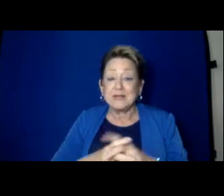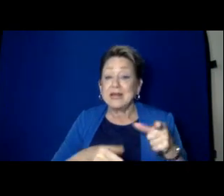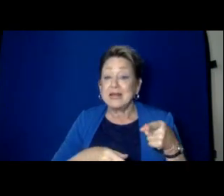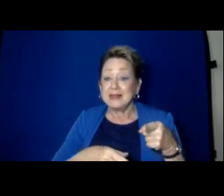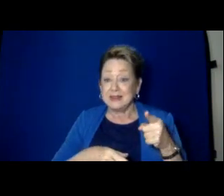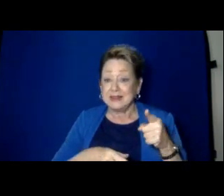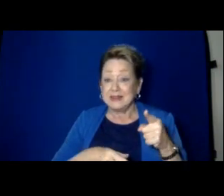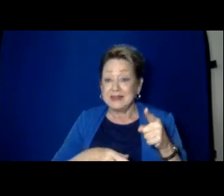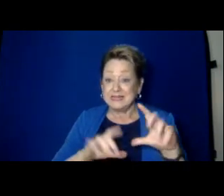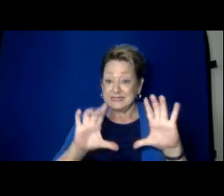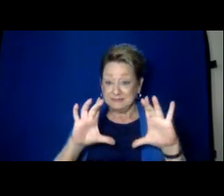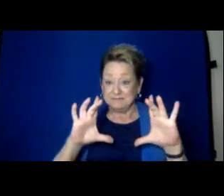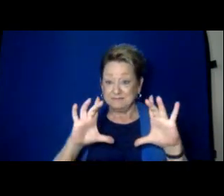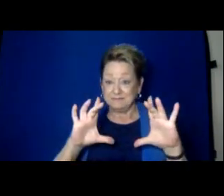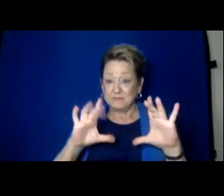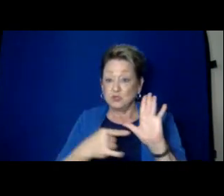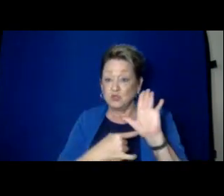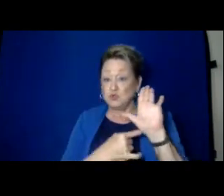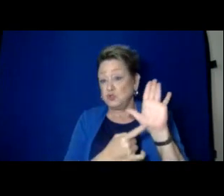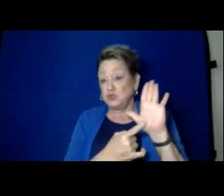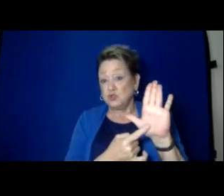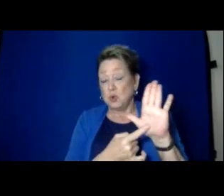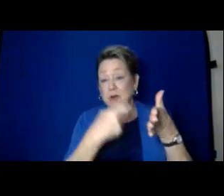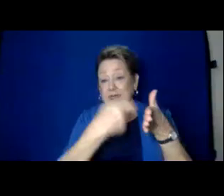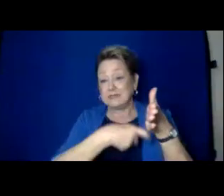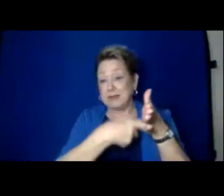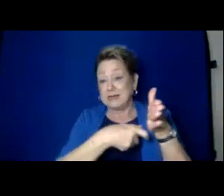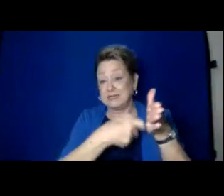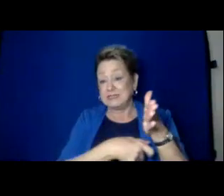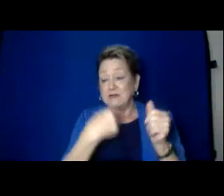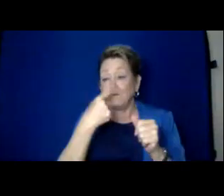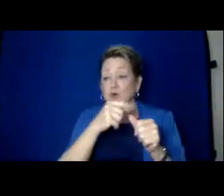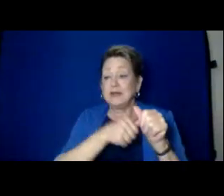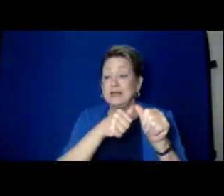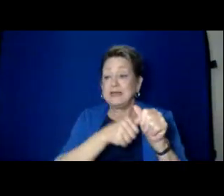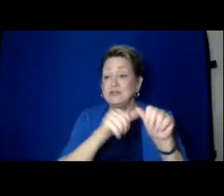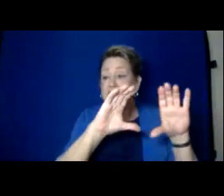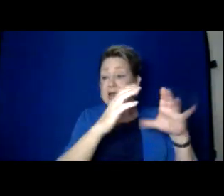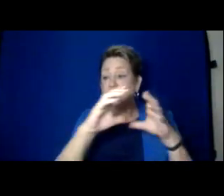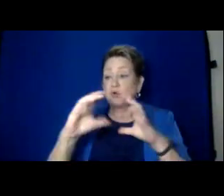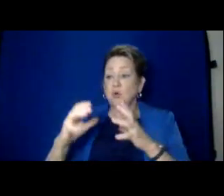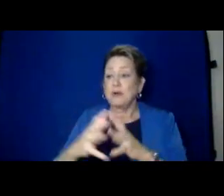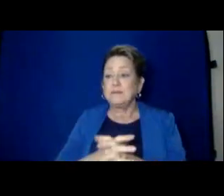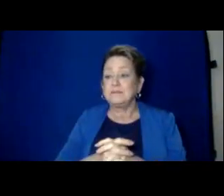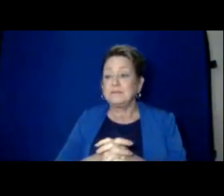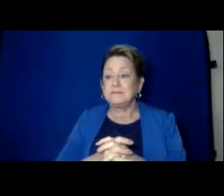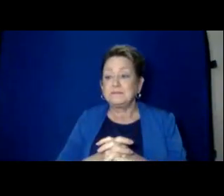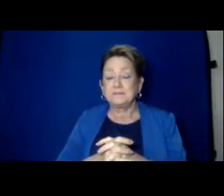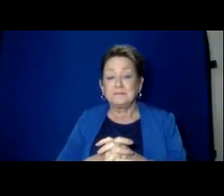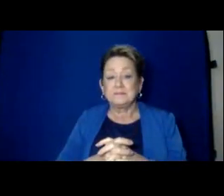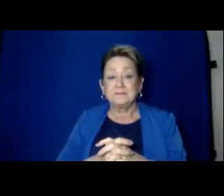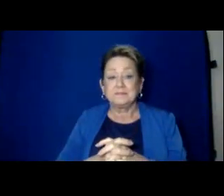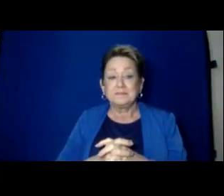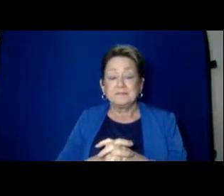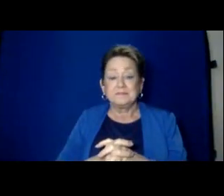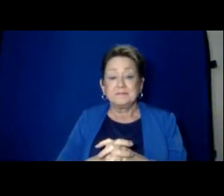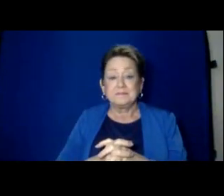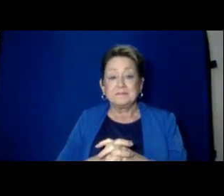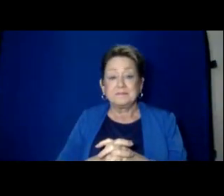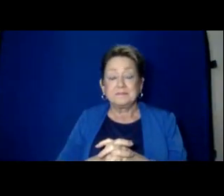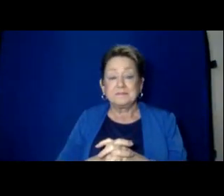This pie is just showing our the expenses for each category, the percentage of the total capital budget amount.